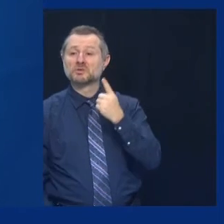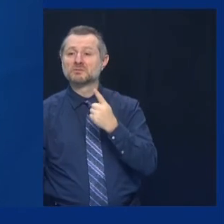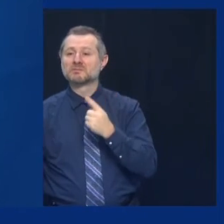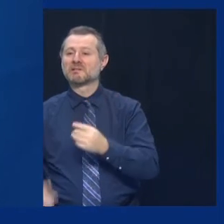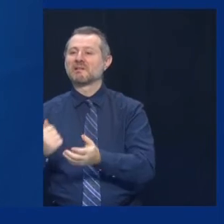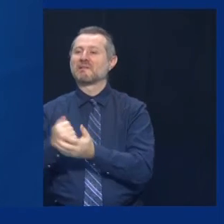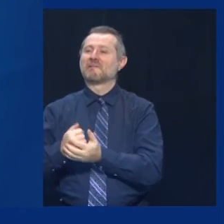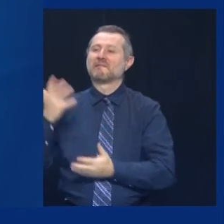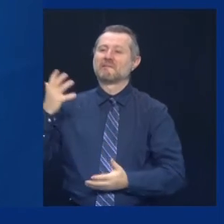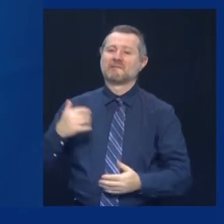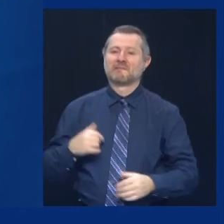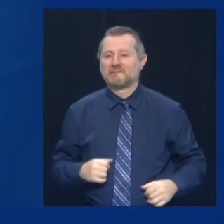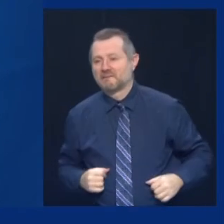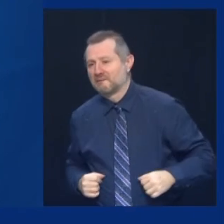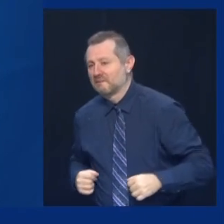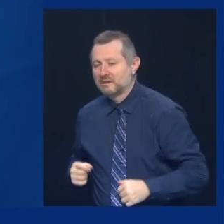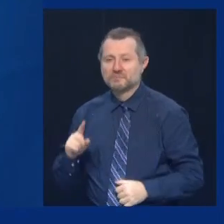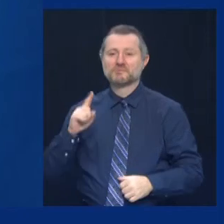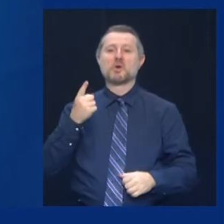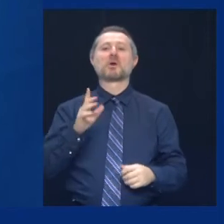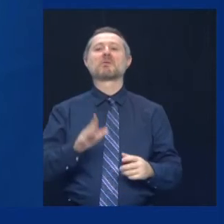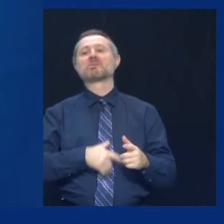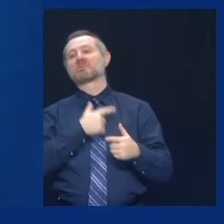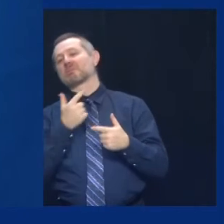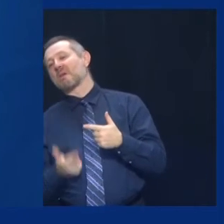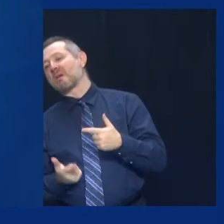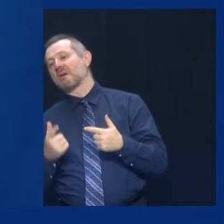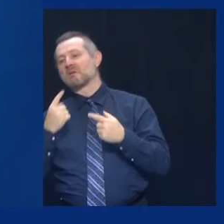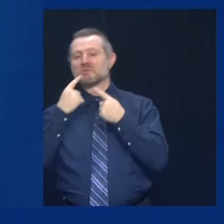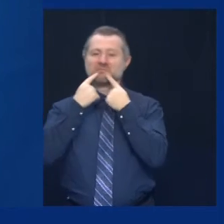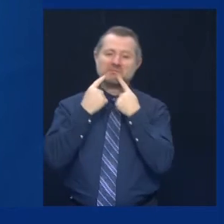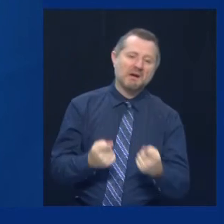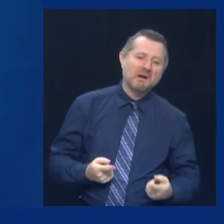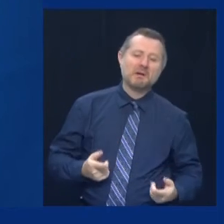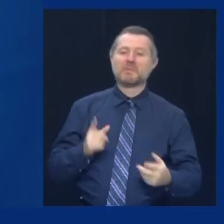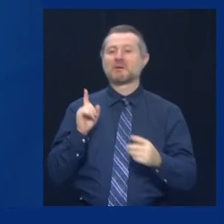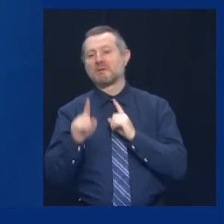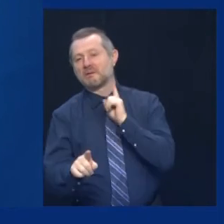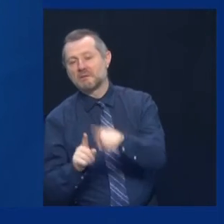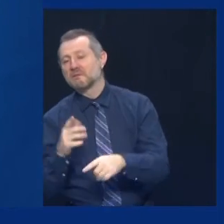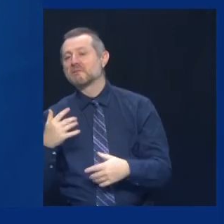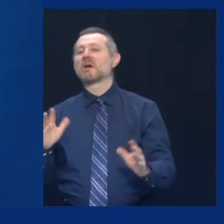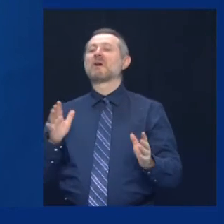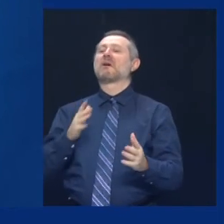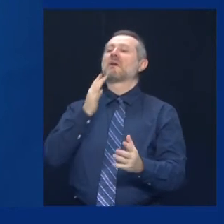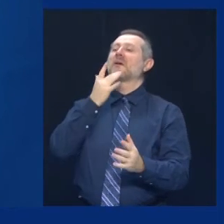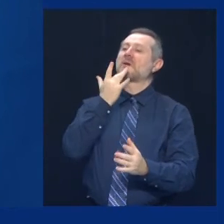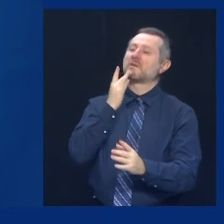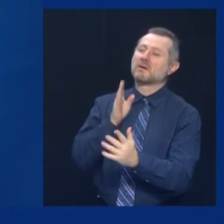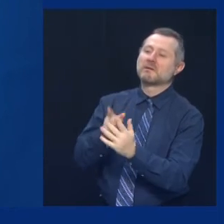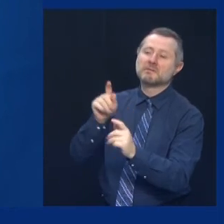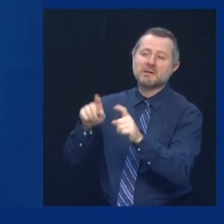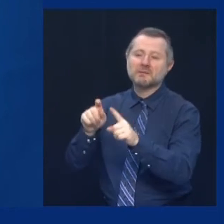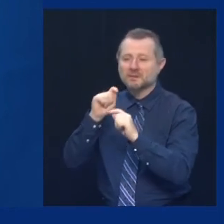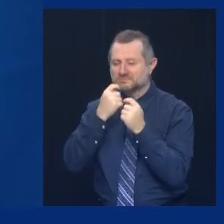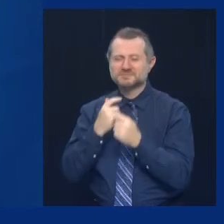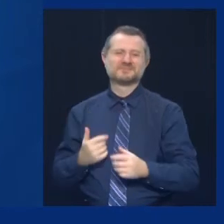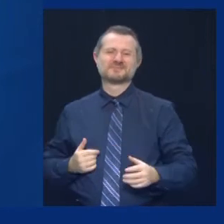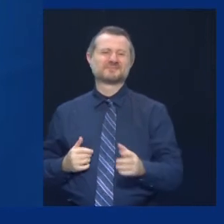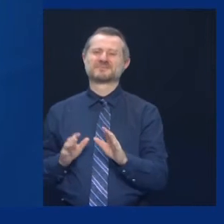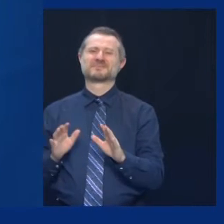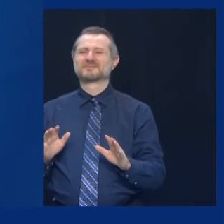to the front of the line. This preferential treatment in COVID testing. It undermines the entire sense